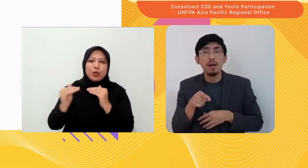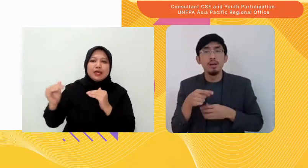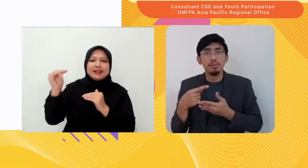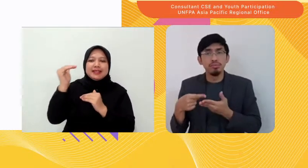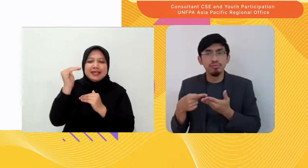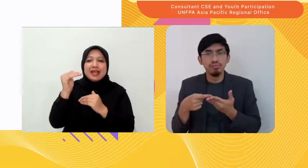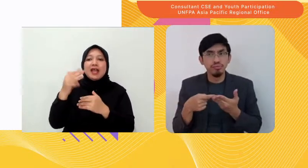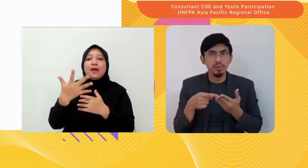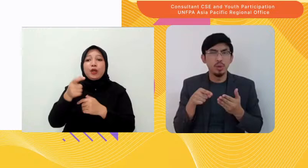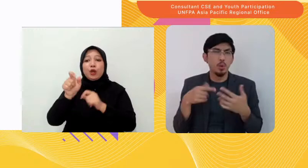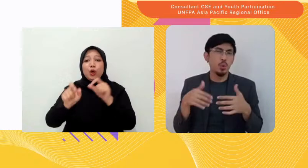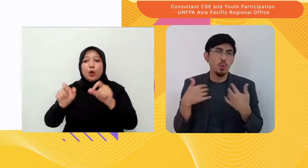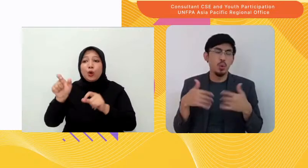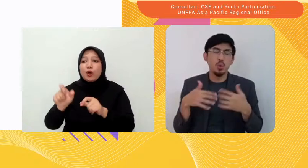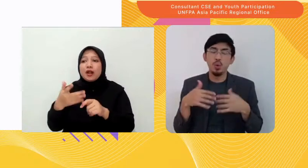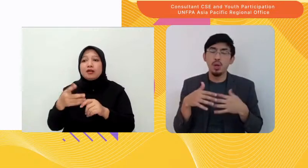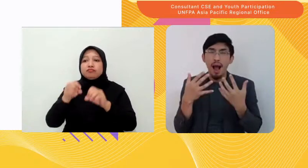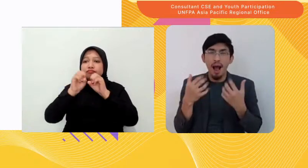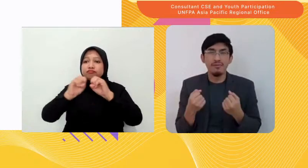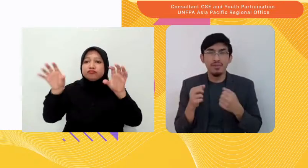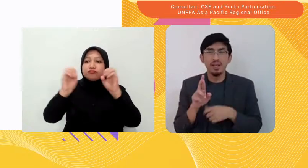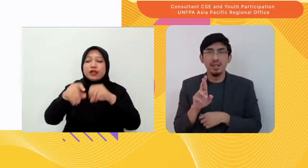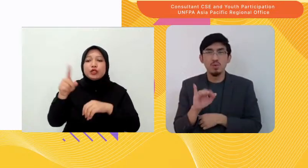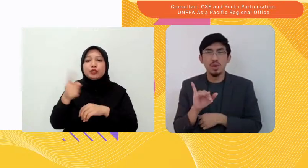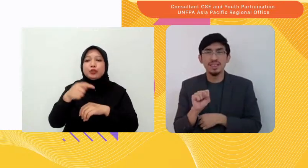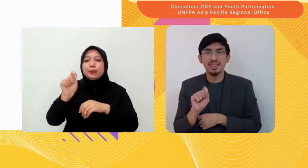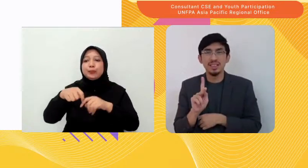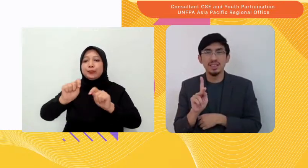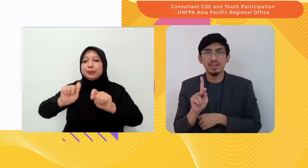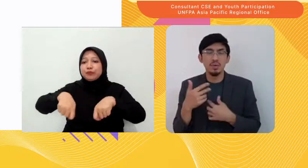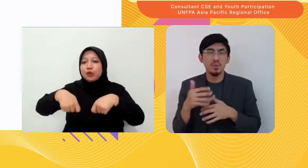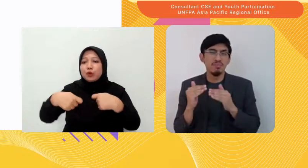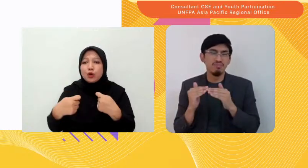use condom. The quality